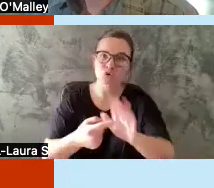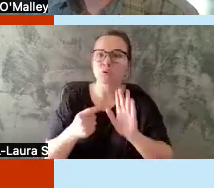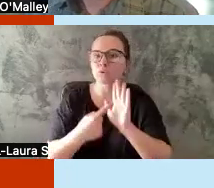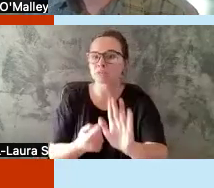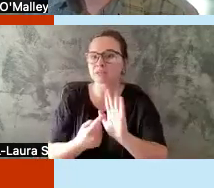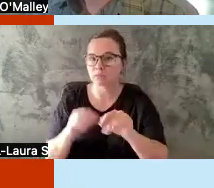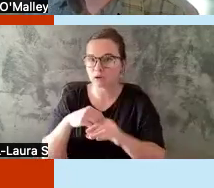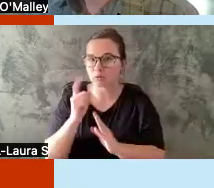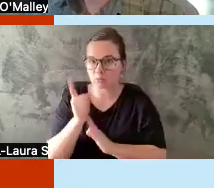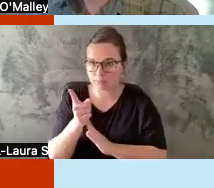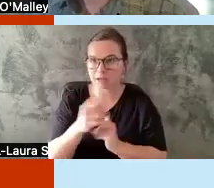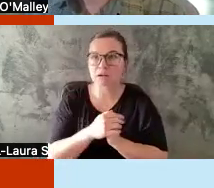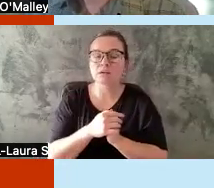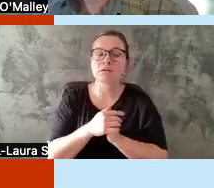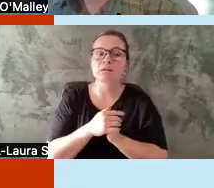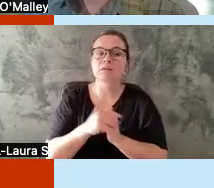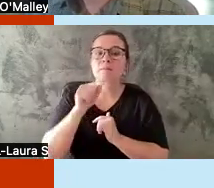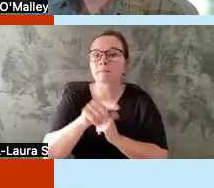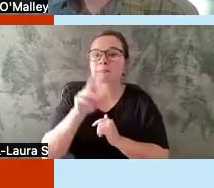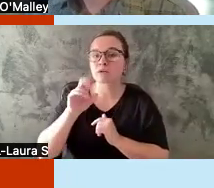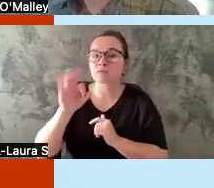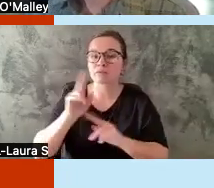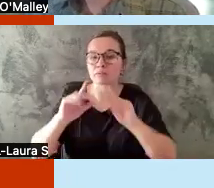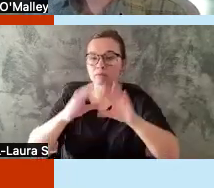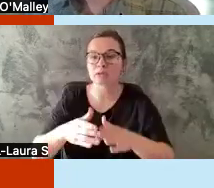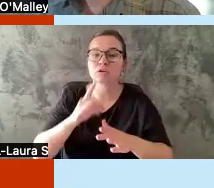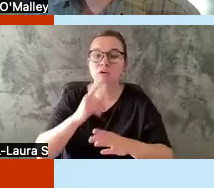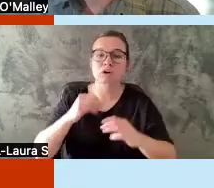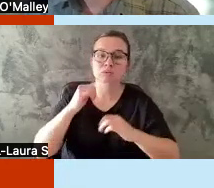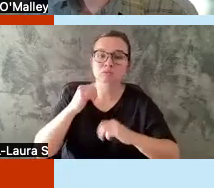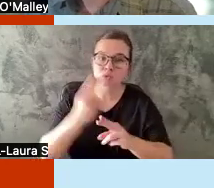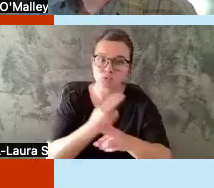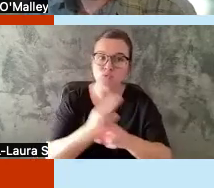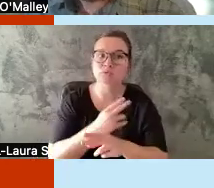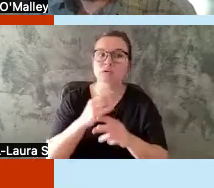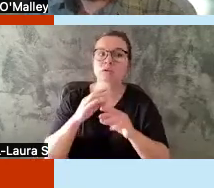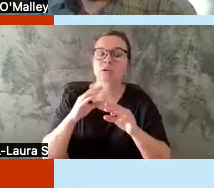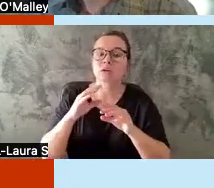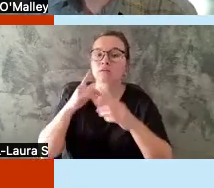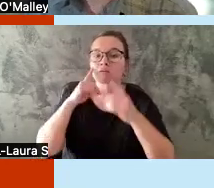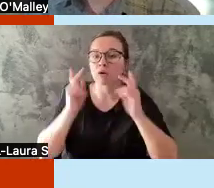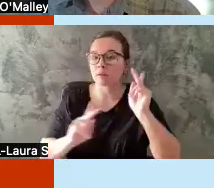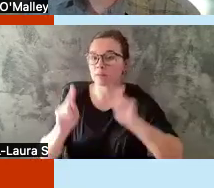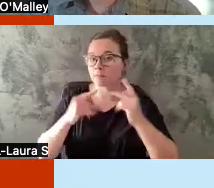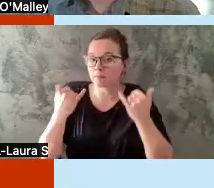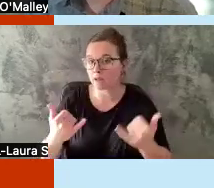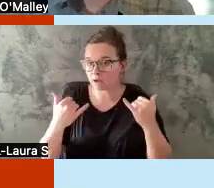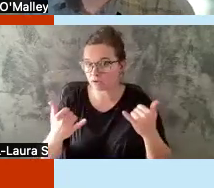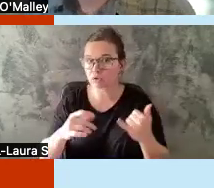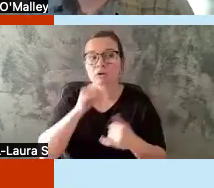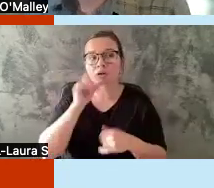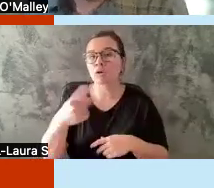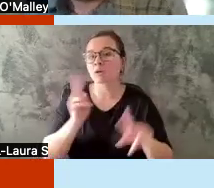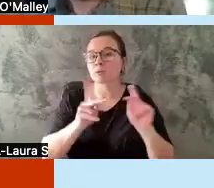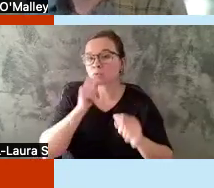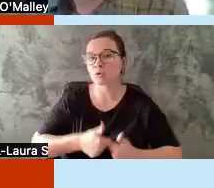minute. Um, these reference populations are constructed using DNA from modern day people, not from those who were